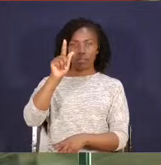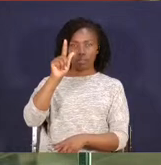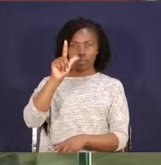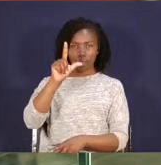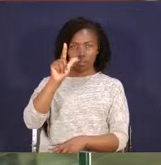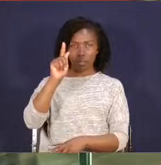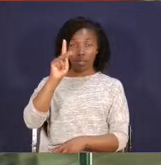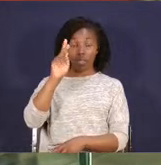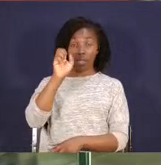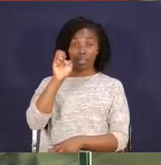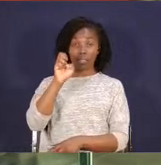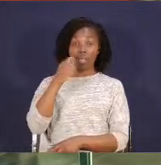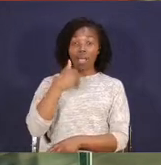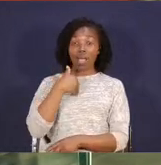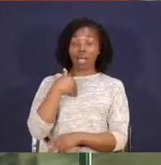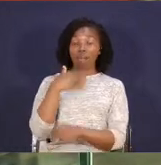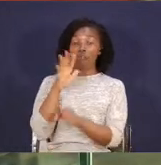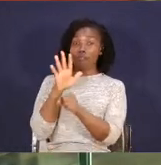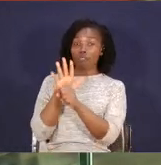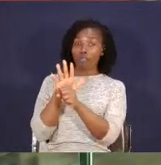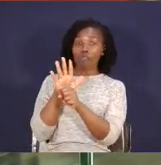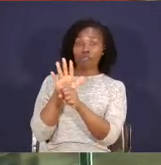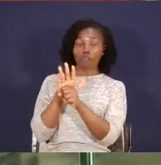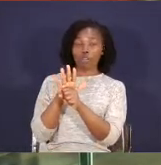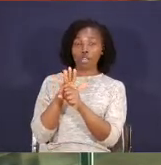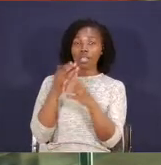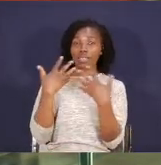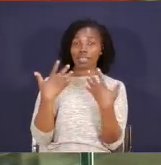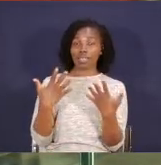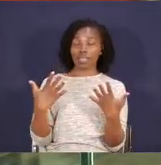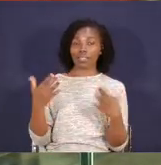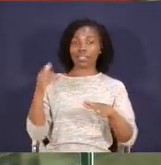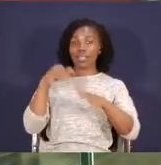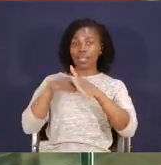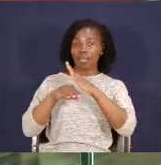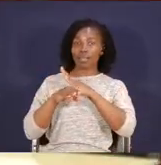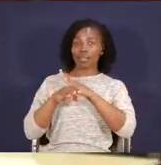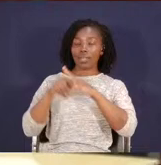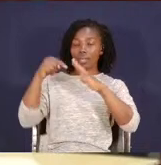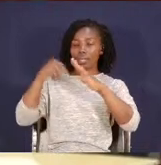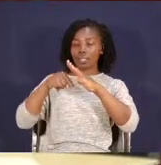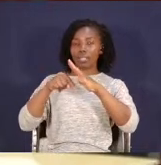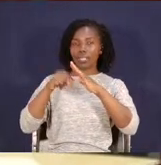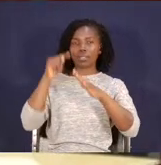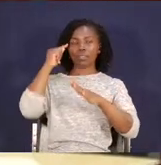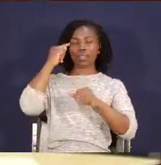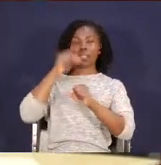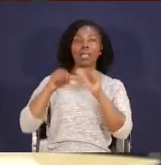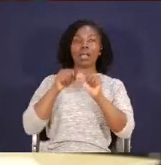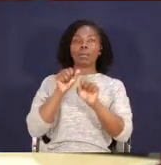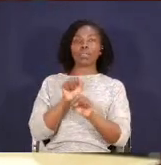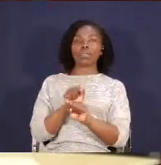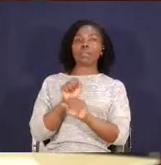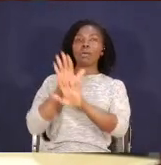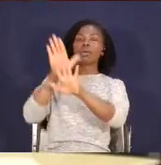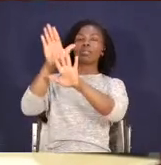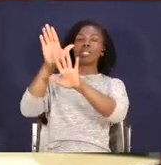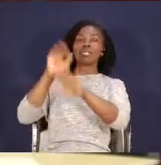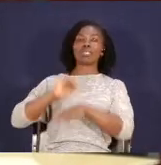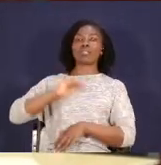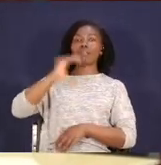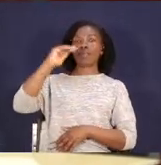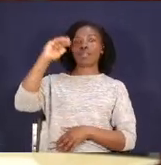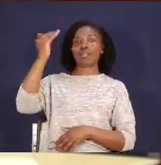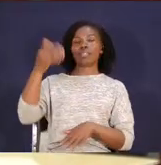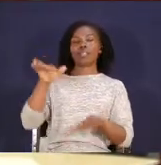has put in those spaces. When you come above the ground, you think about the mountains and you think about everything else that we have, it is